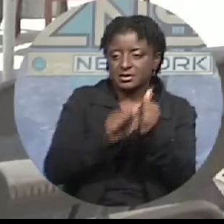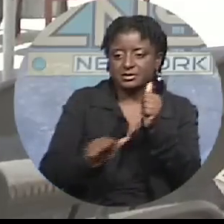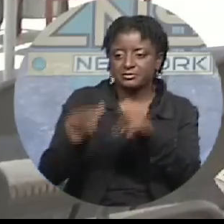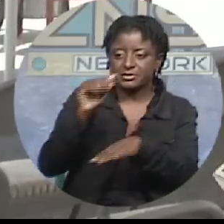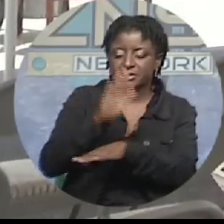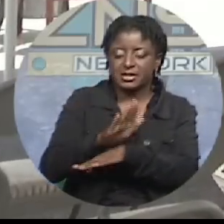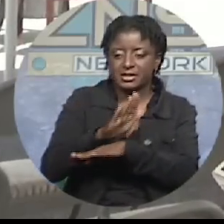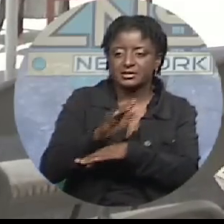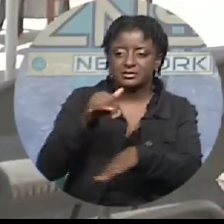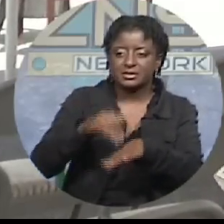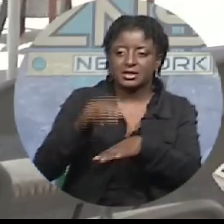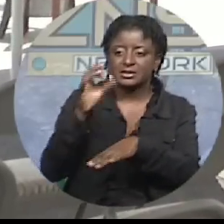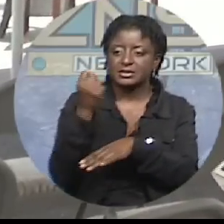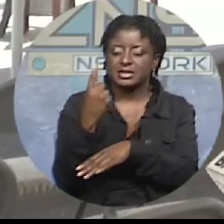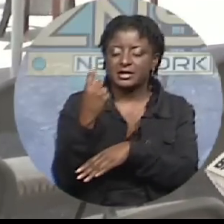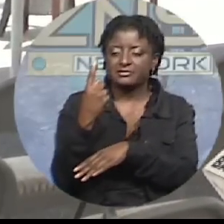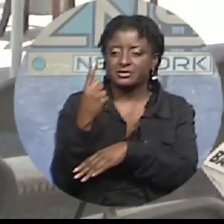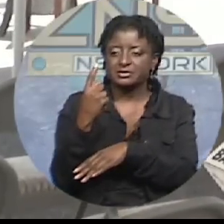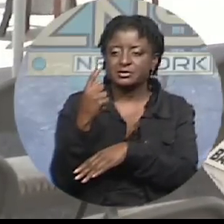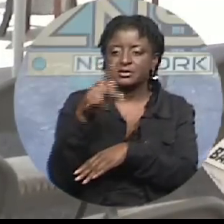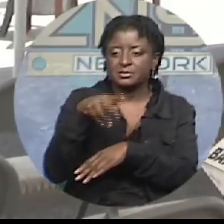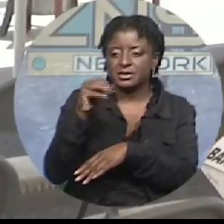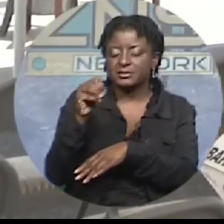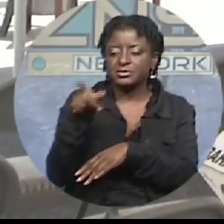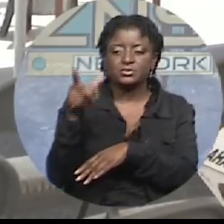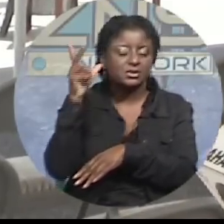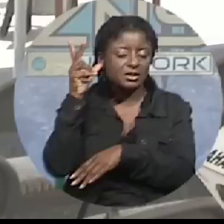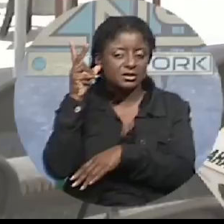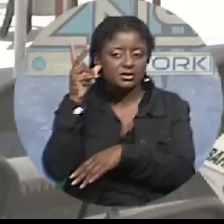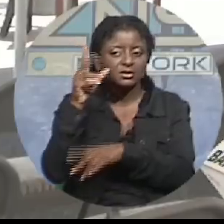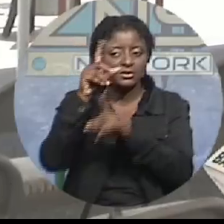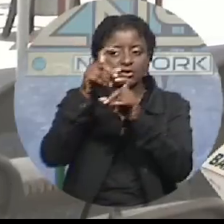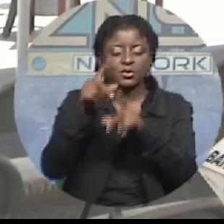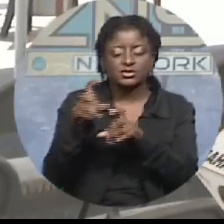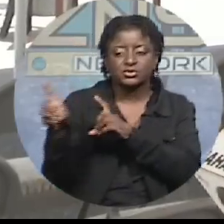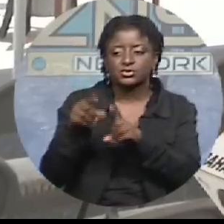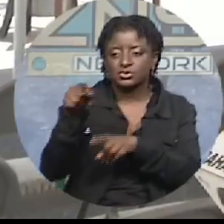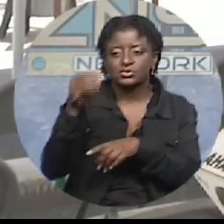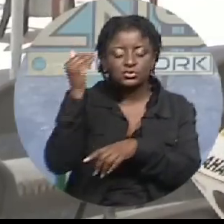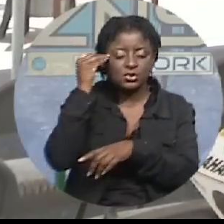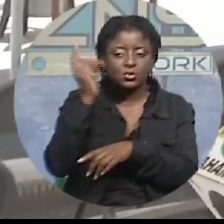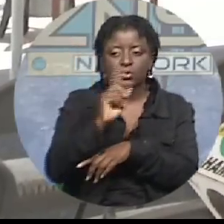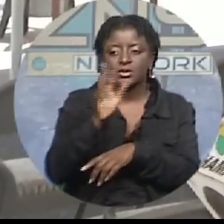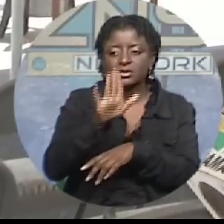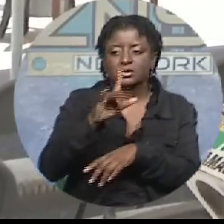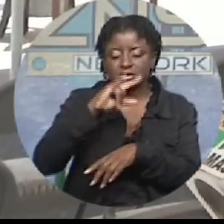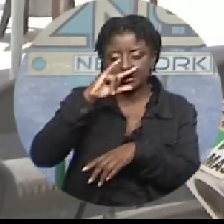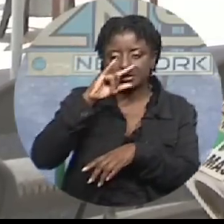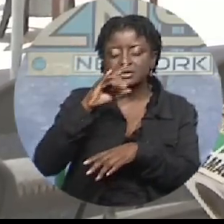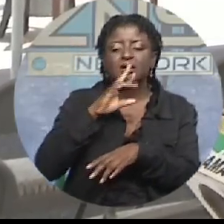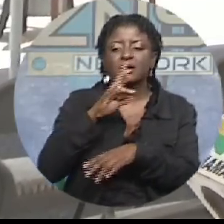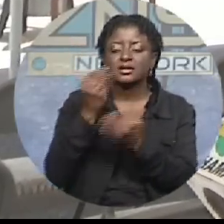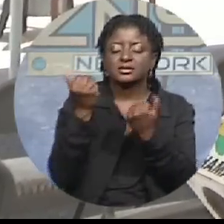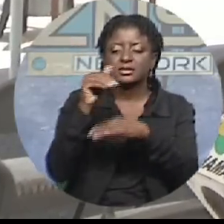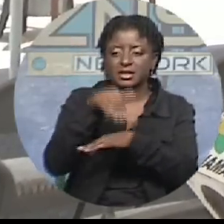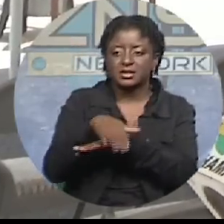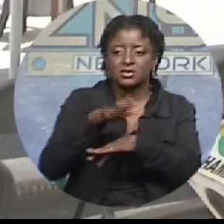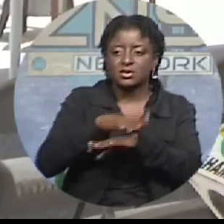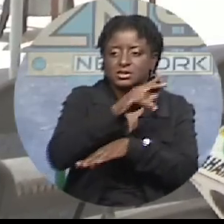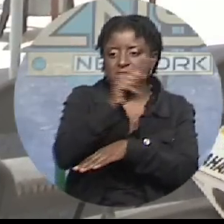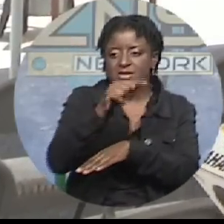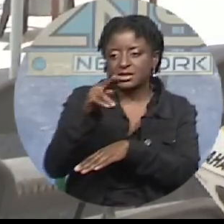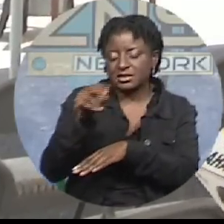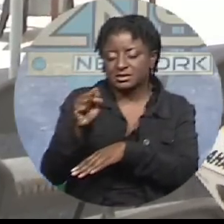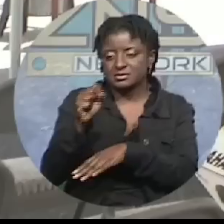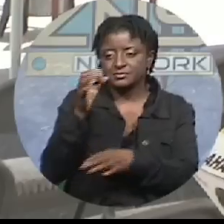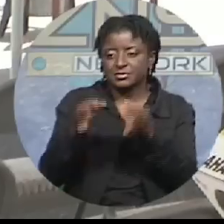hear the question asked on ZNS, do you know where your kids are tonight at this time? And if you can safely answer,